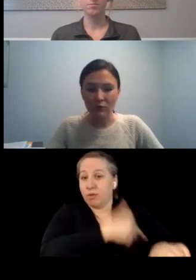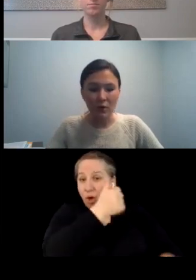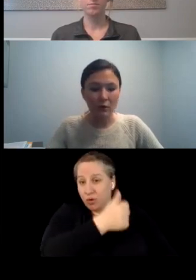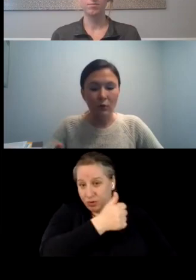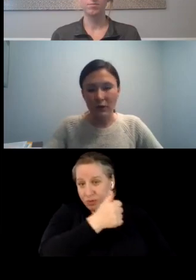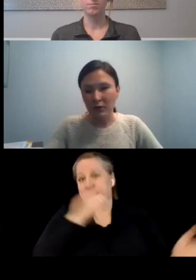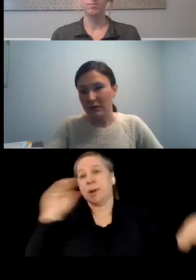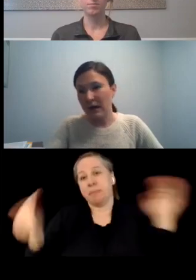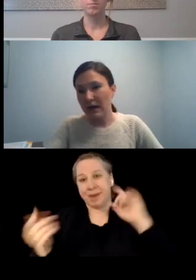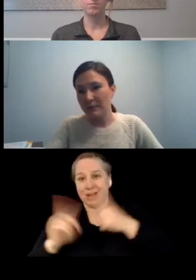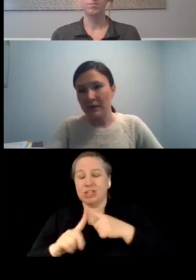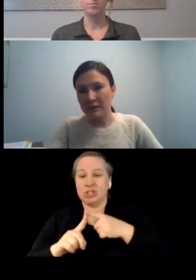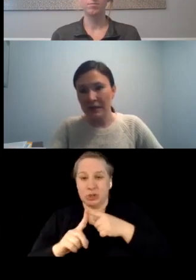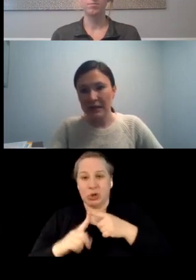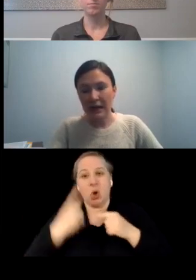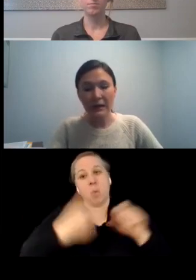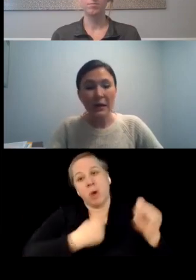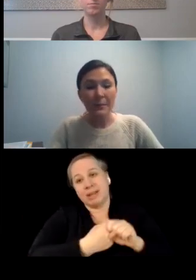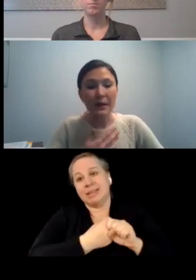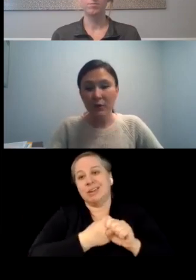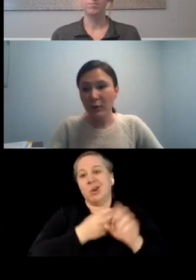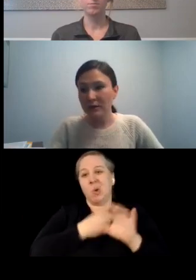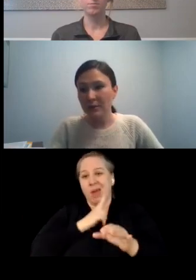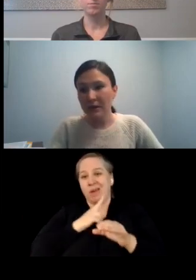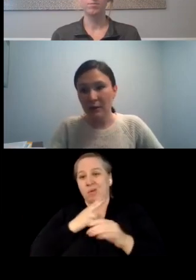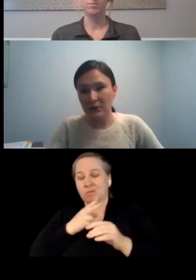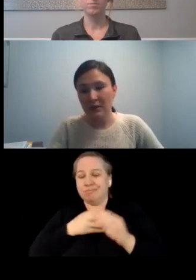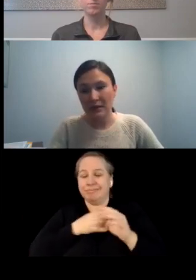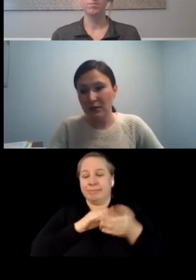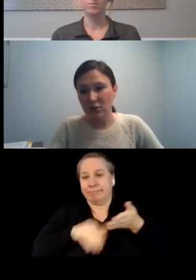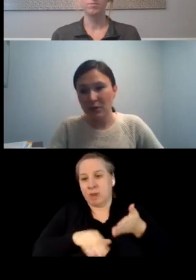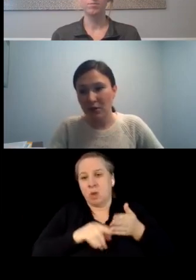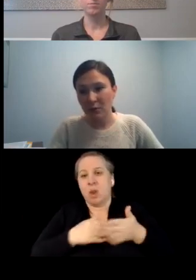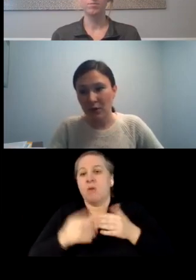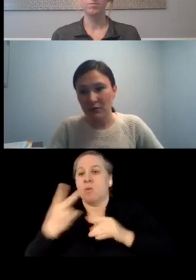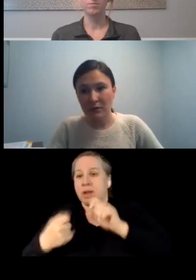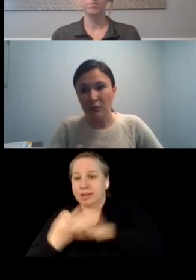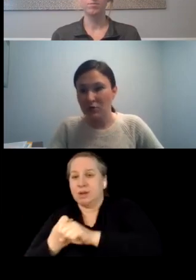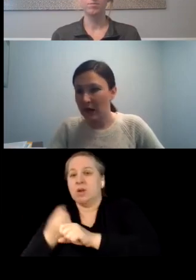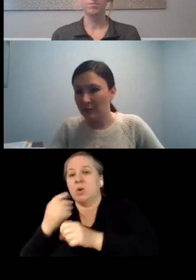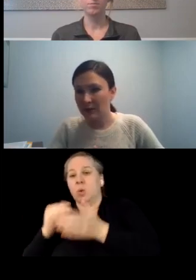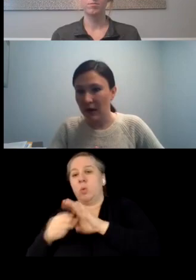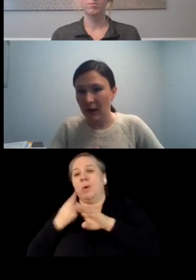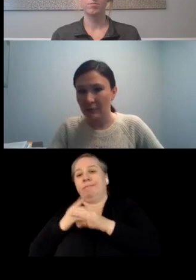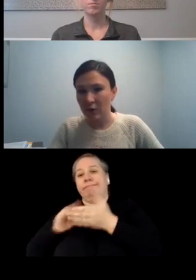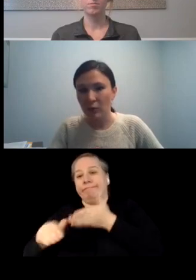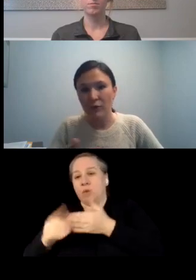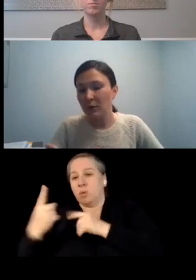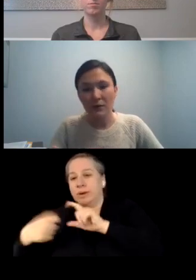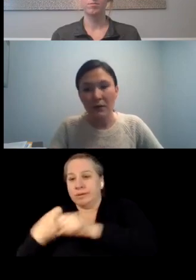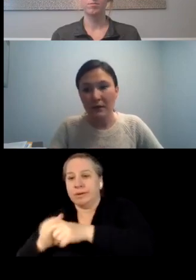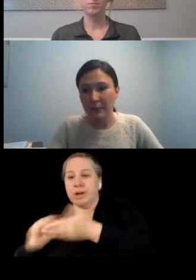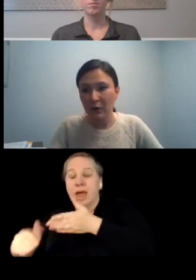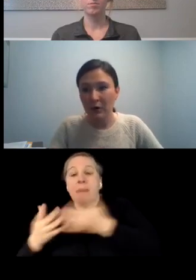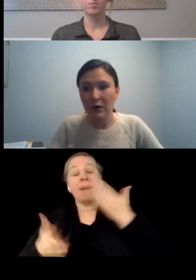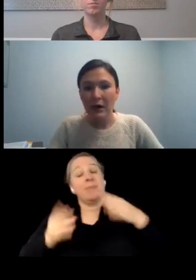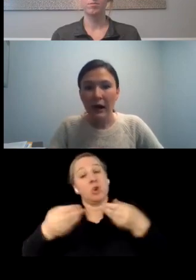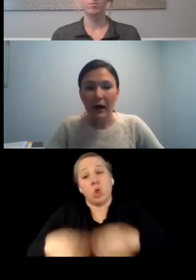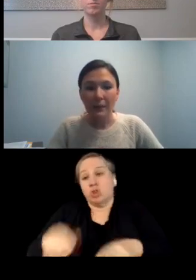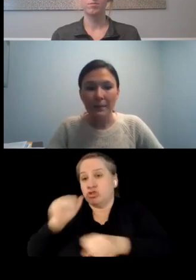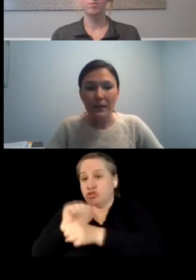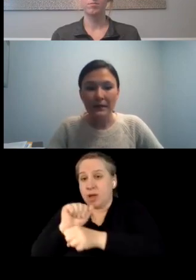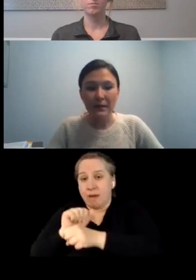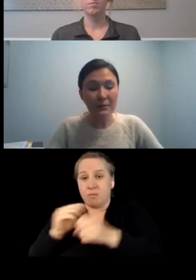opposed to, 1 year at a time, things like that. But if you are somebody that was in that situation where you did move jobs, more frequently than